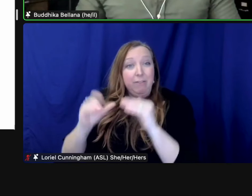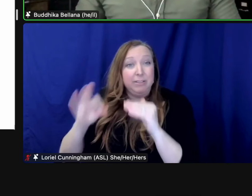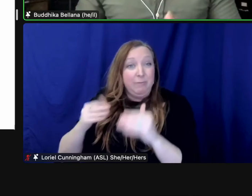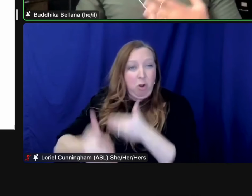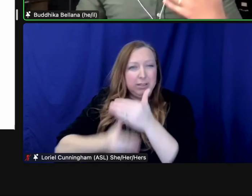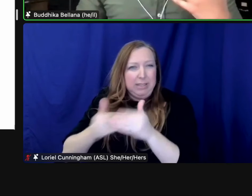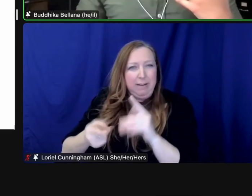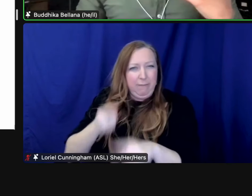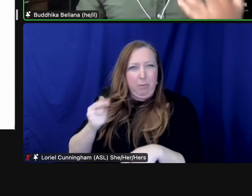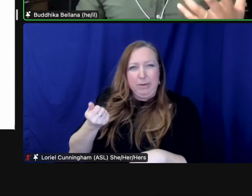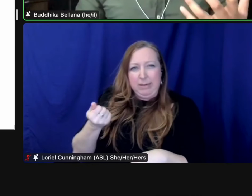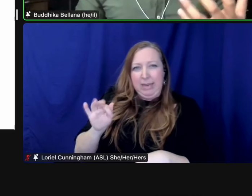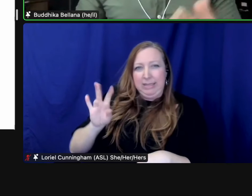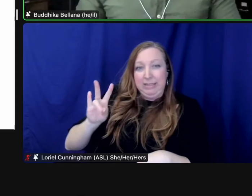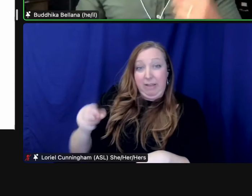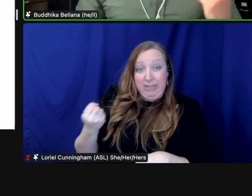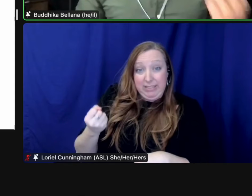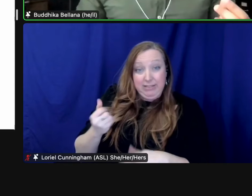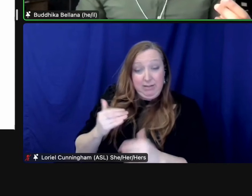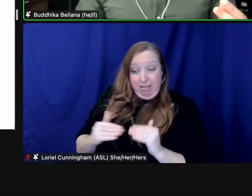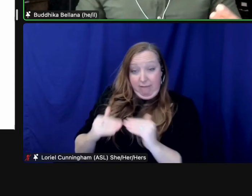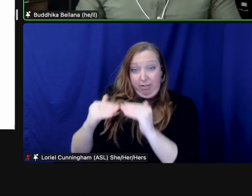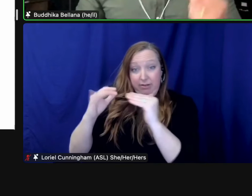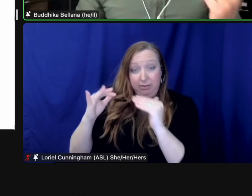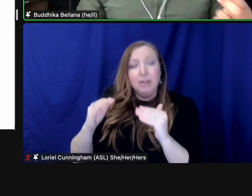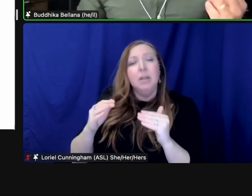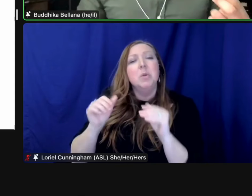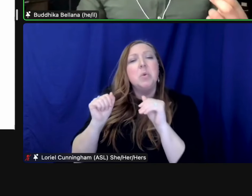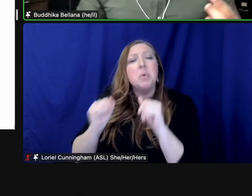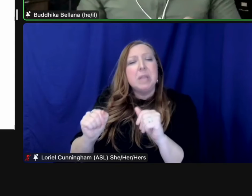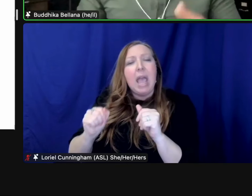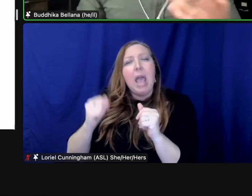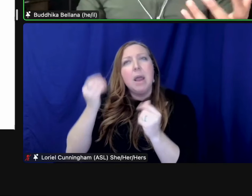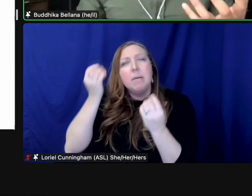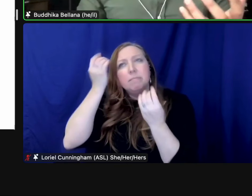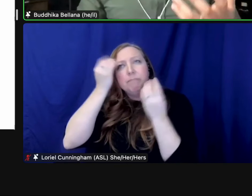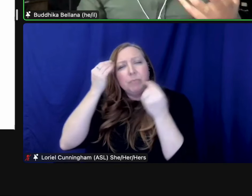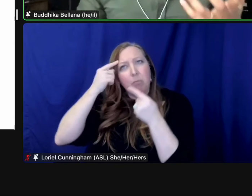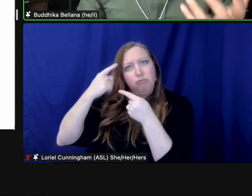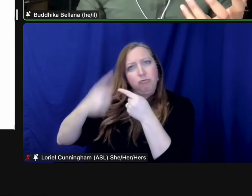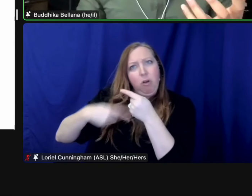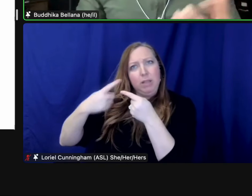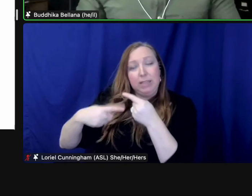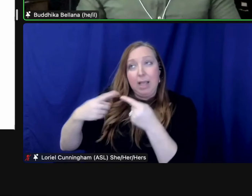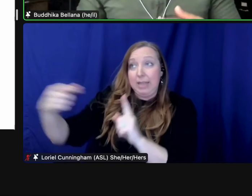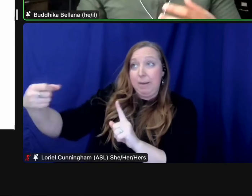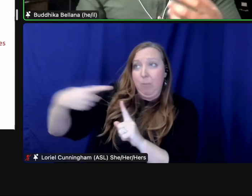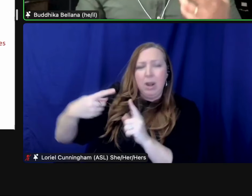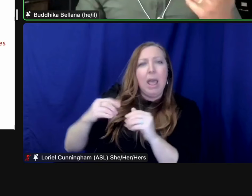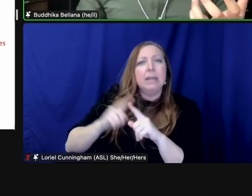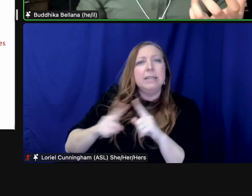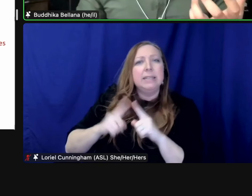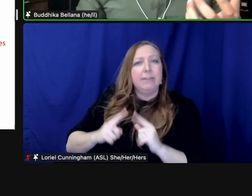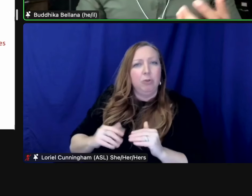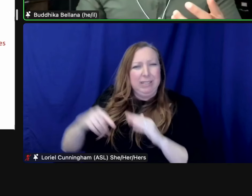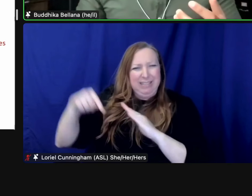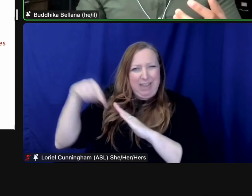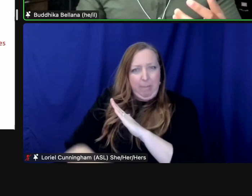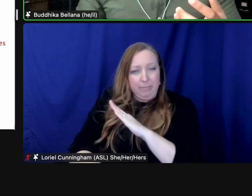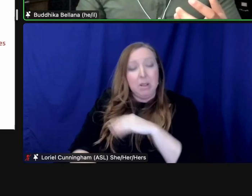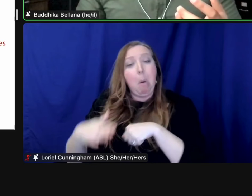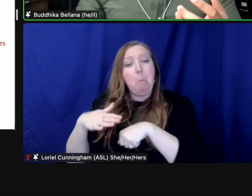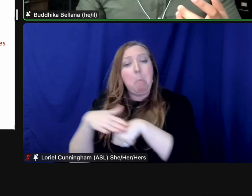where the idea was you can process a given input at many different levels of depth. For example, at a shallow level,